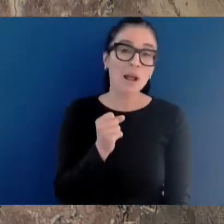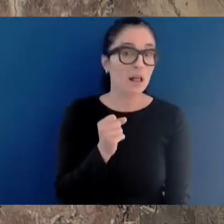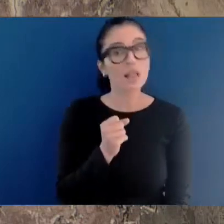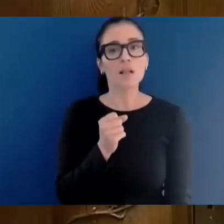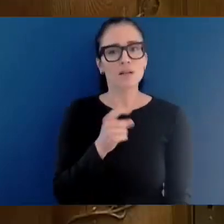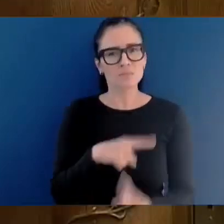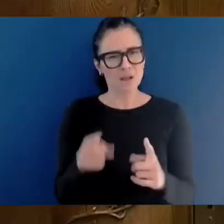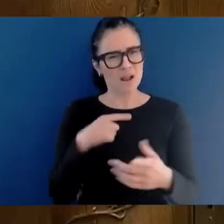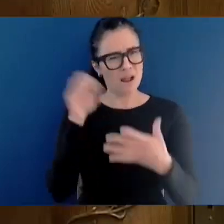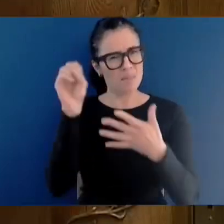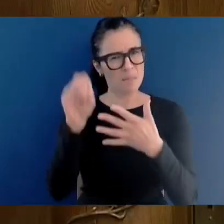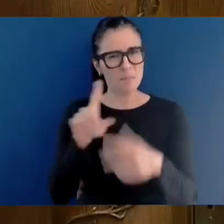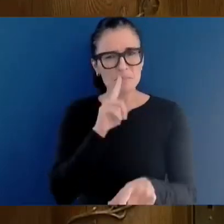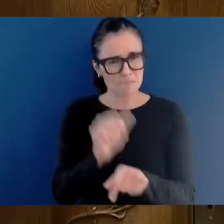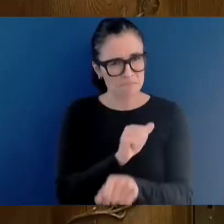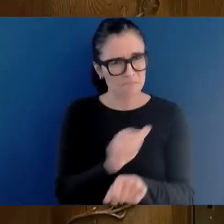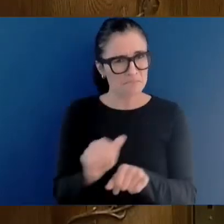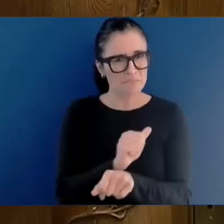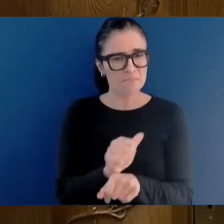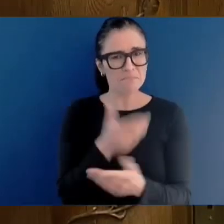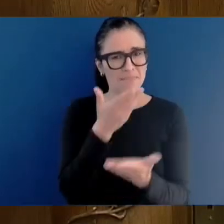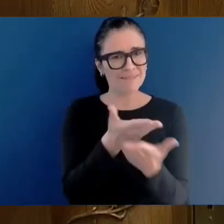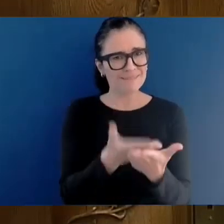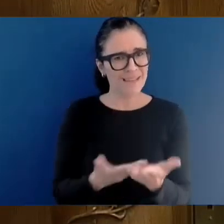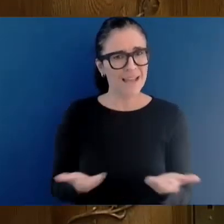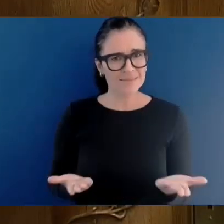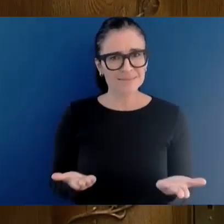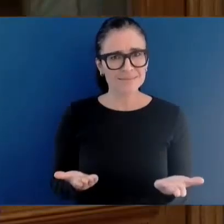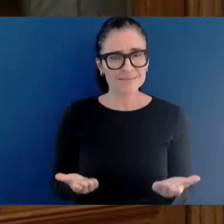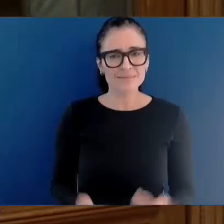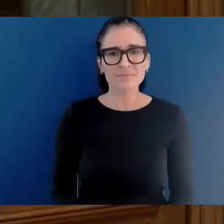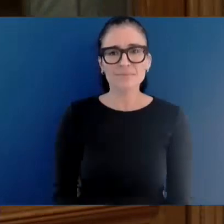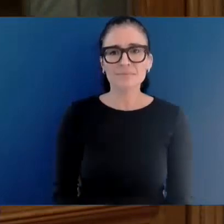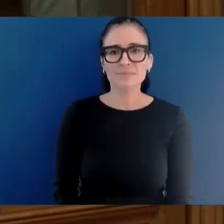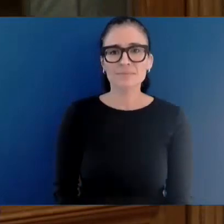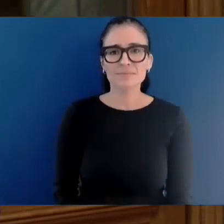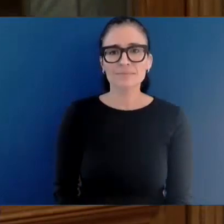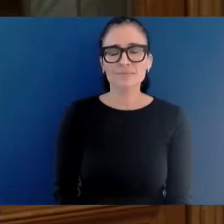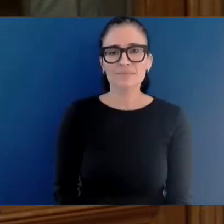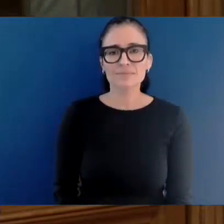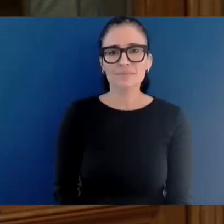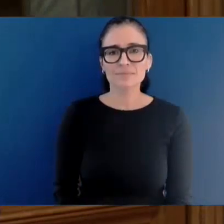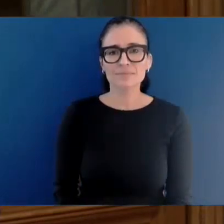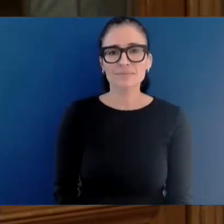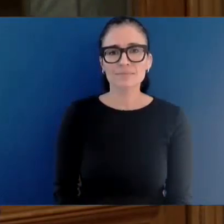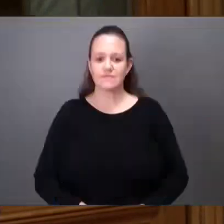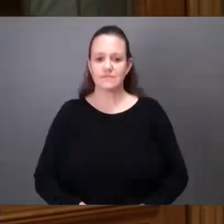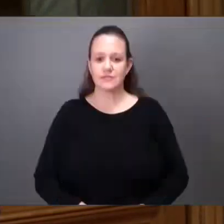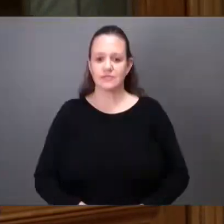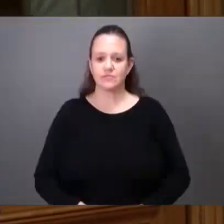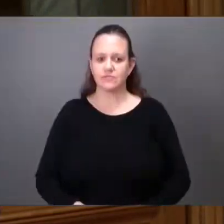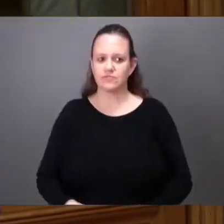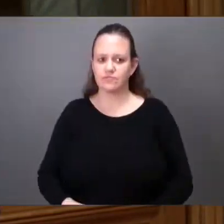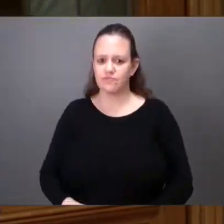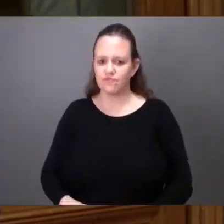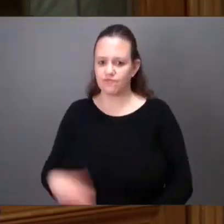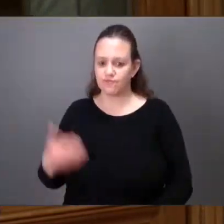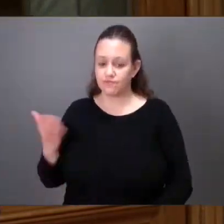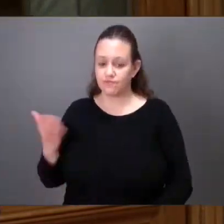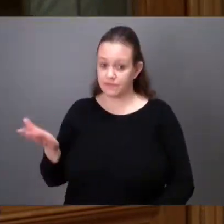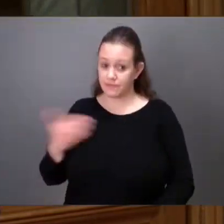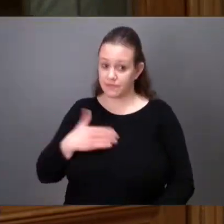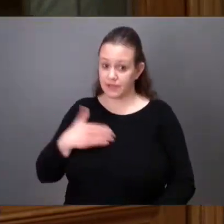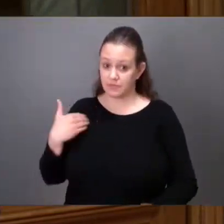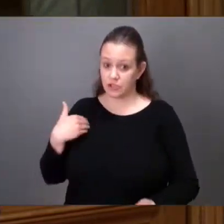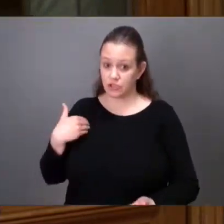you. Member has supplemental. The minister knows where the chain of command ends, and it's at his feet. That's where the chain of command